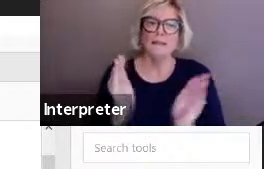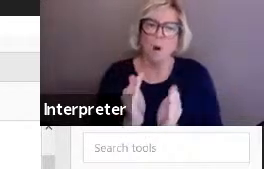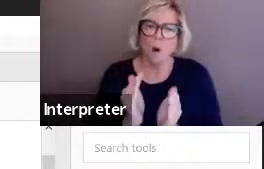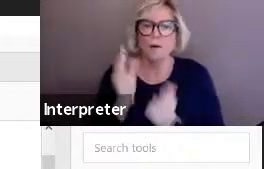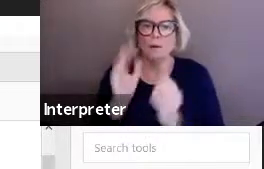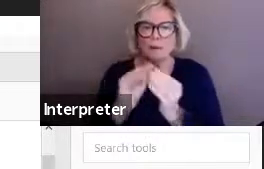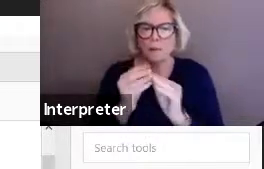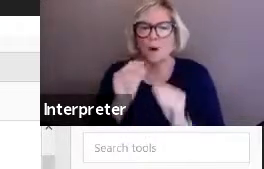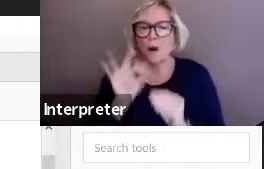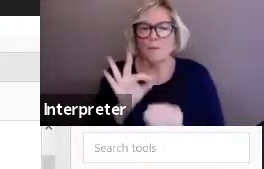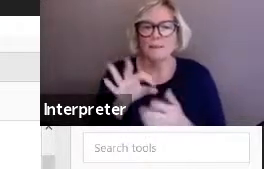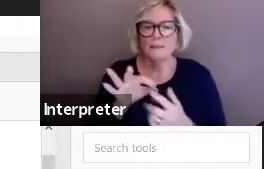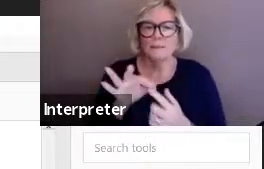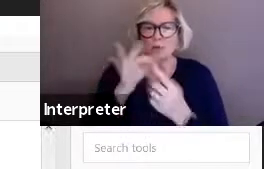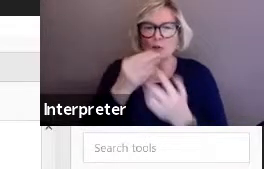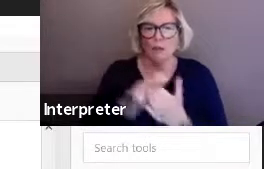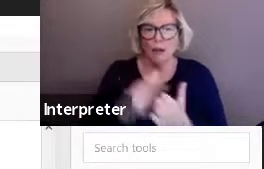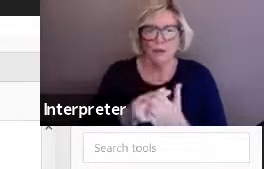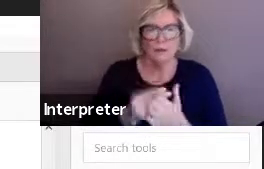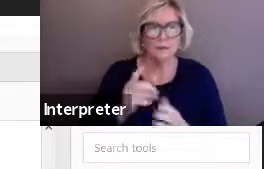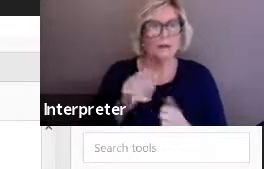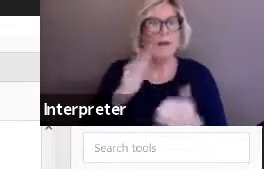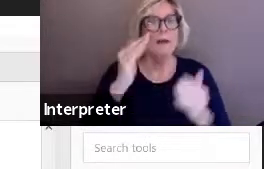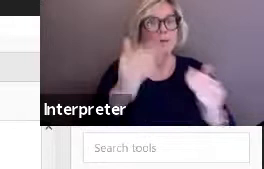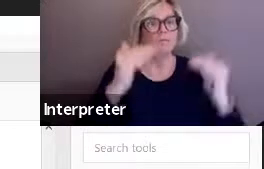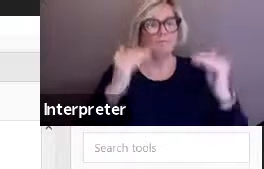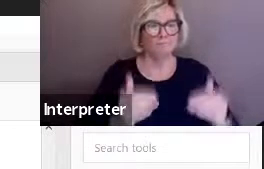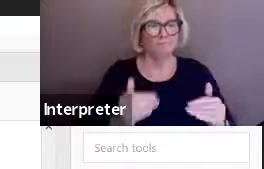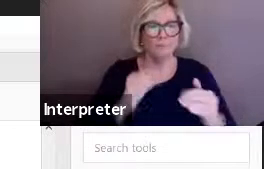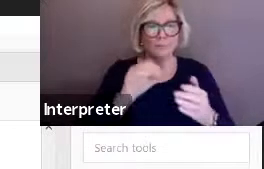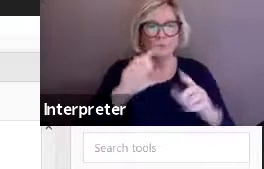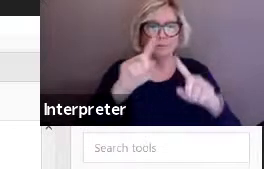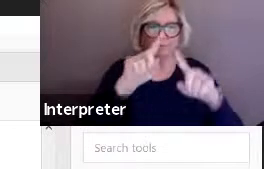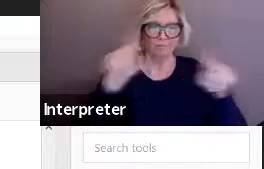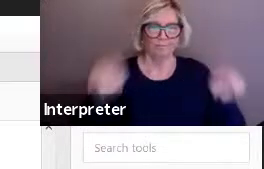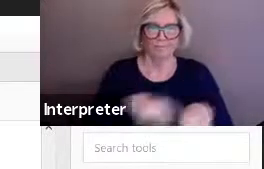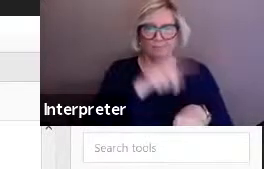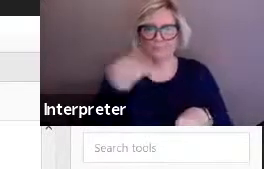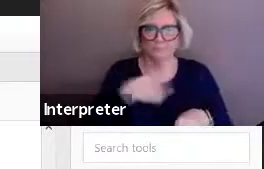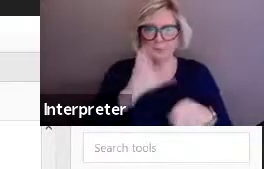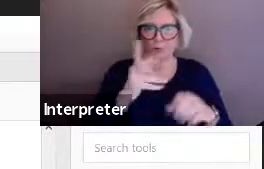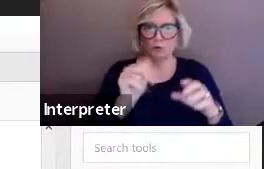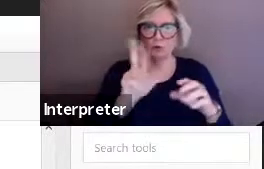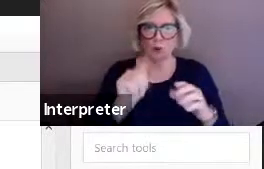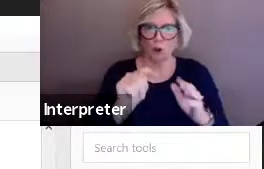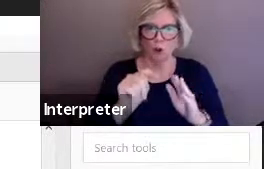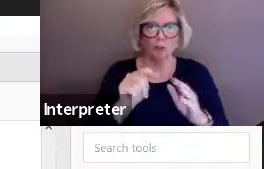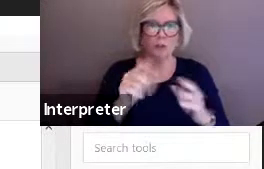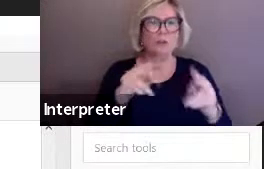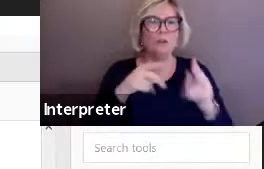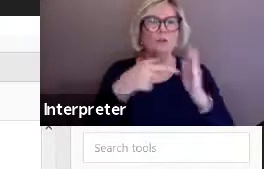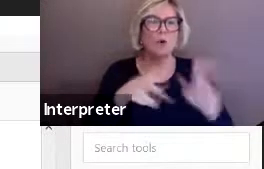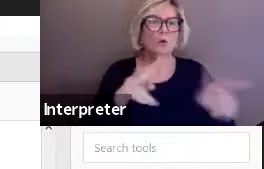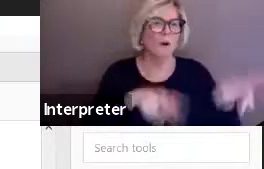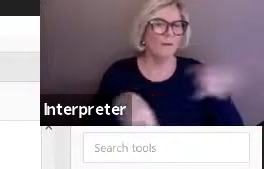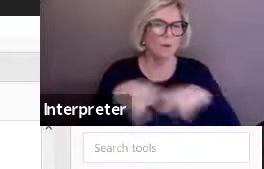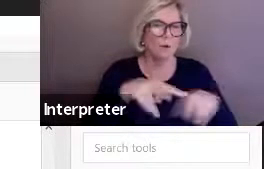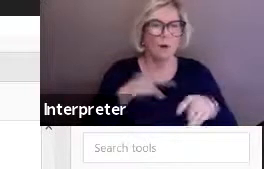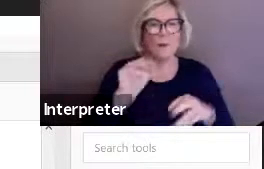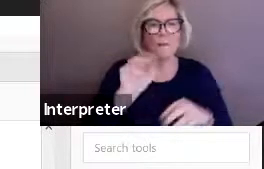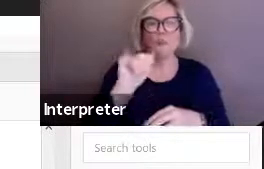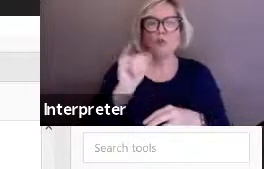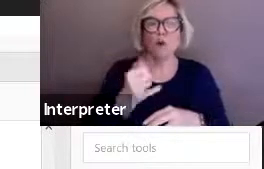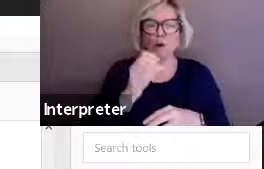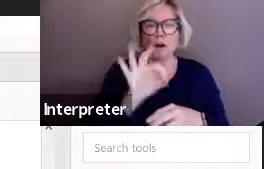funding. The next chart on the next page shows an overview. The majority of agency spending